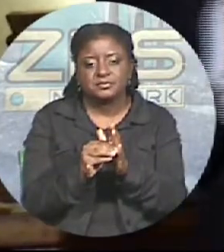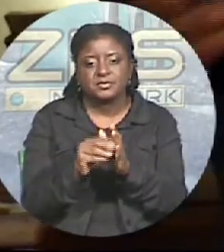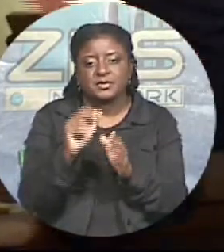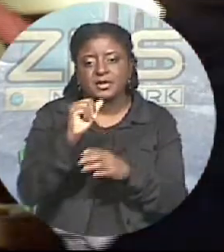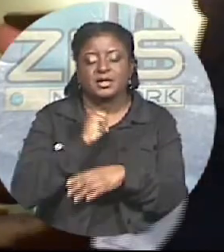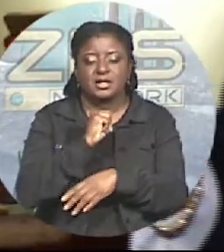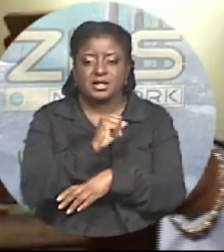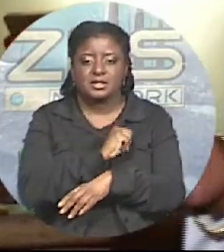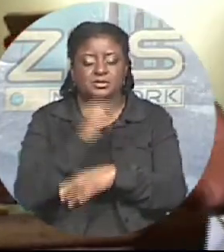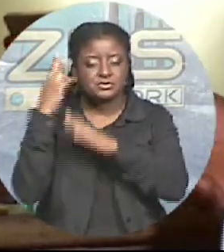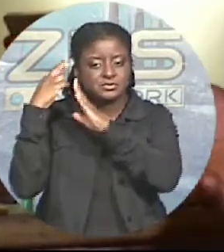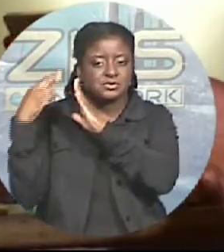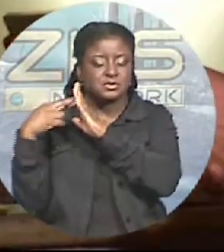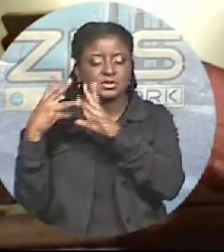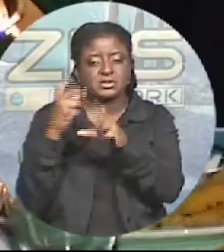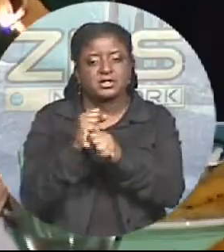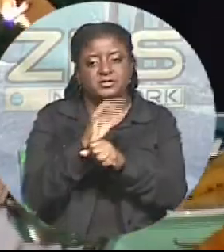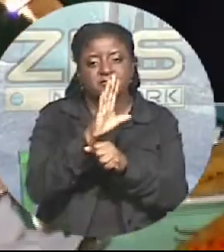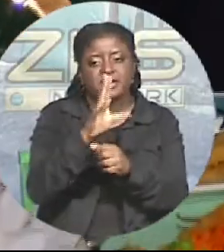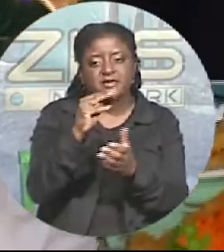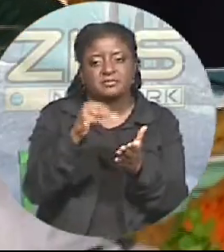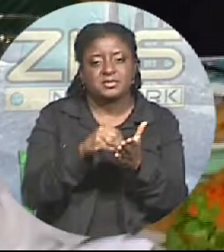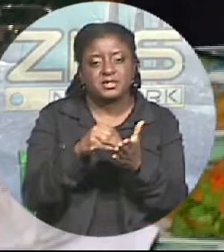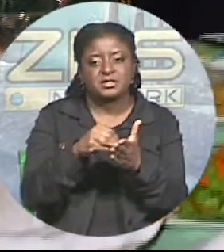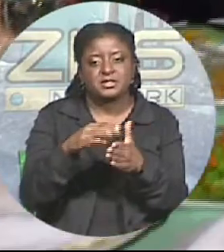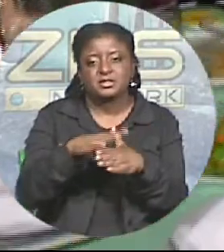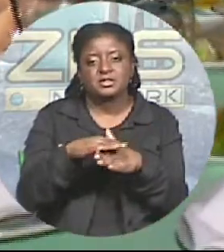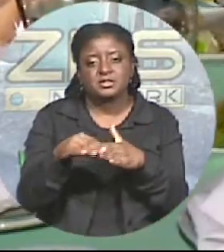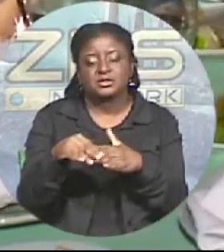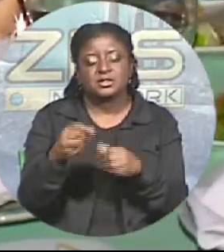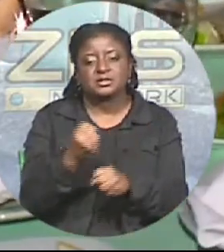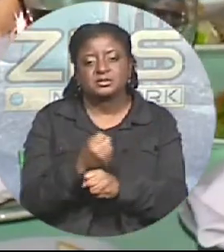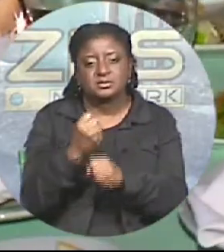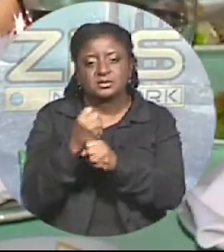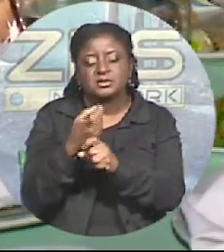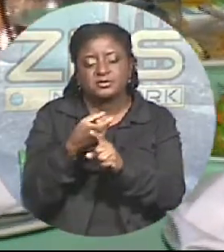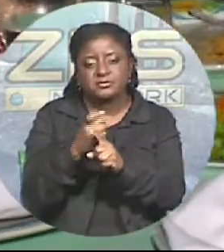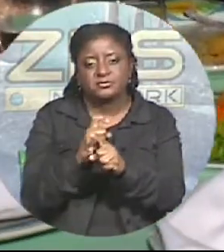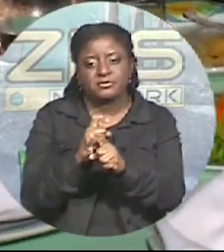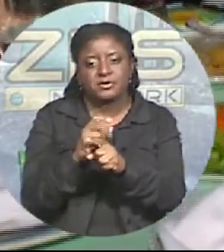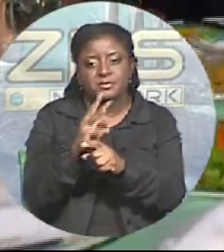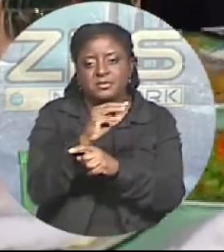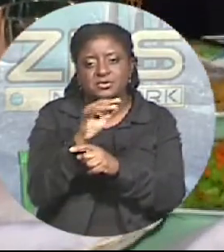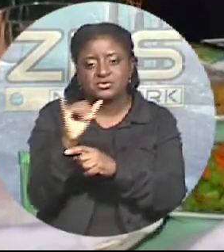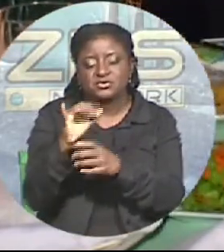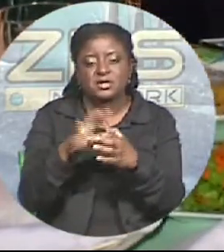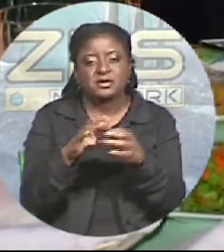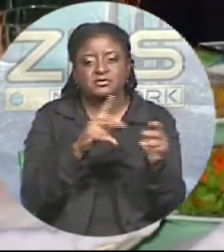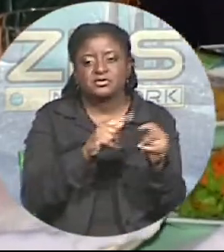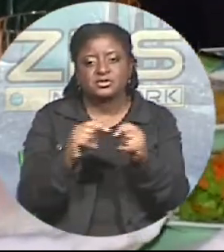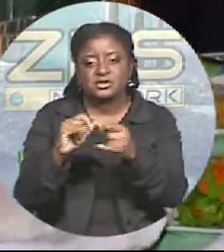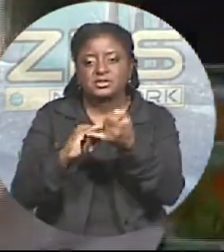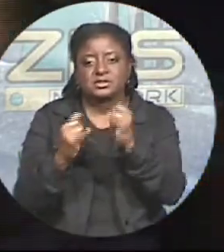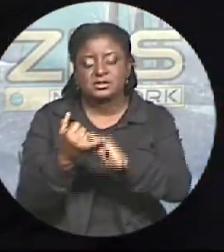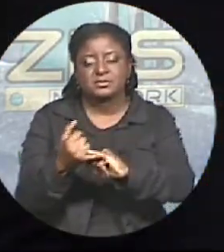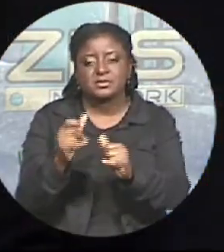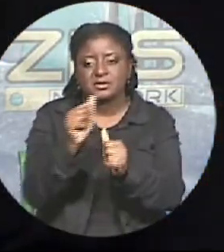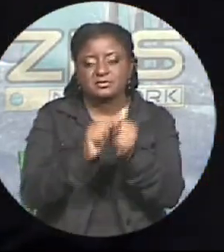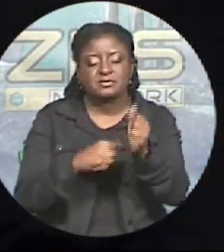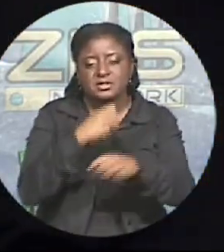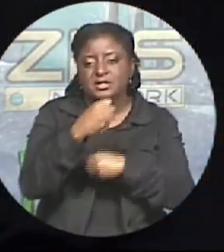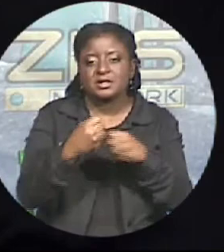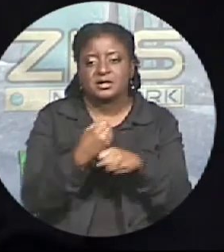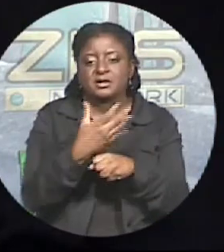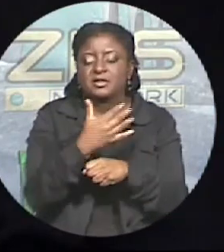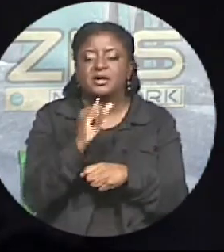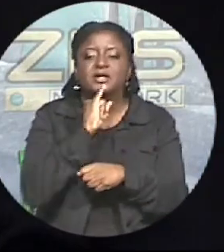Atlantis Resort receives a $5 million subsidy from the Ministry of Tourism annually. There is no Bahamian